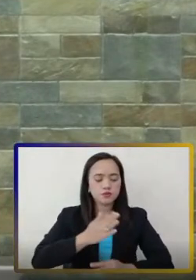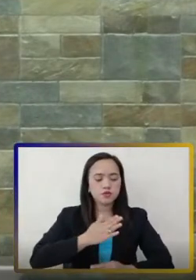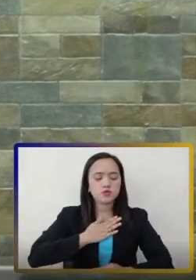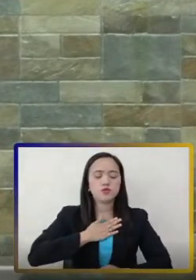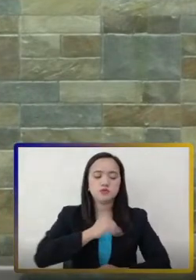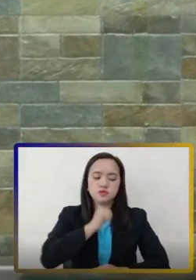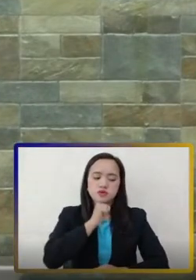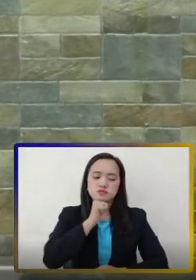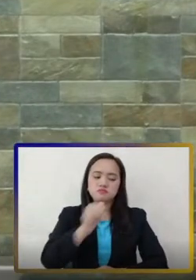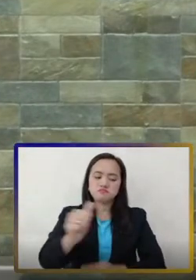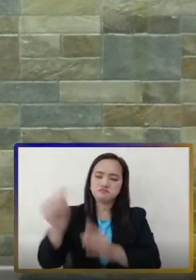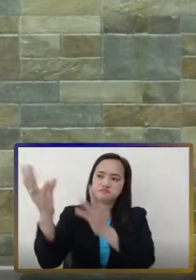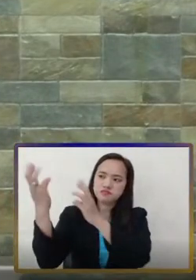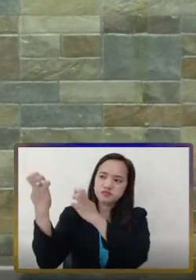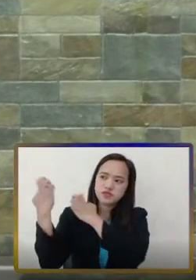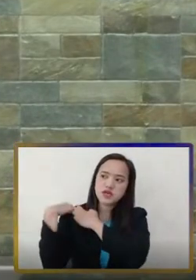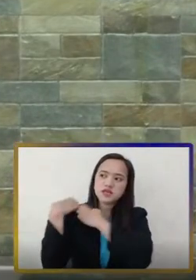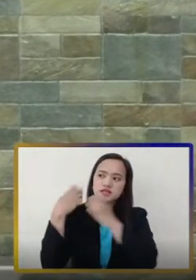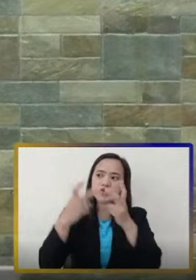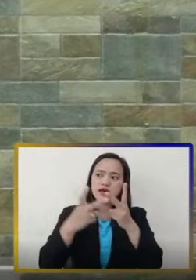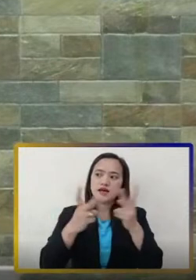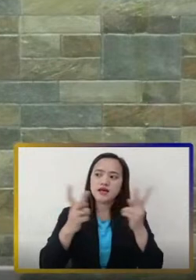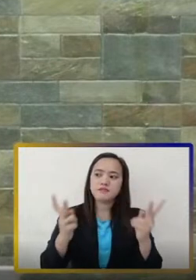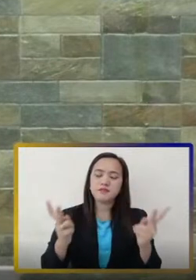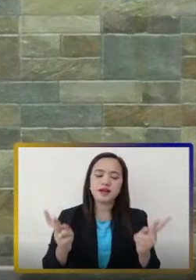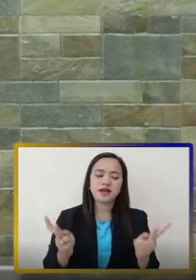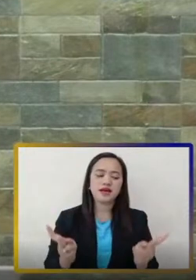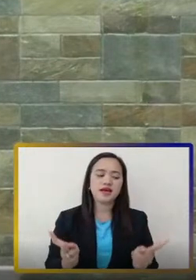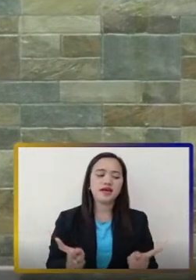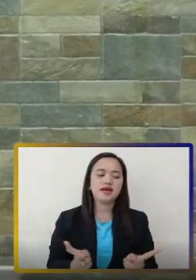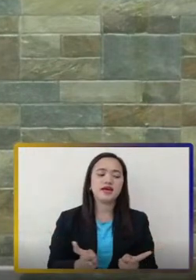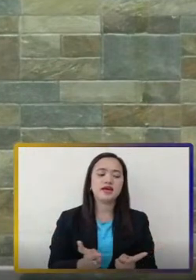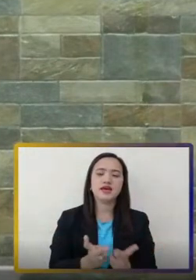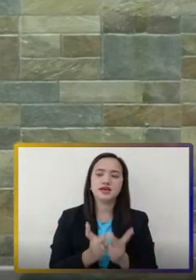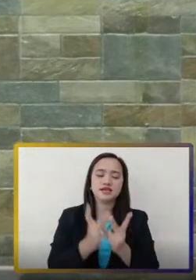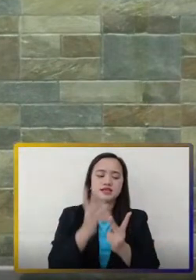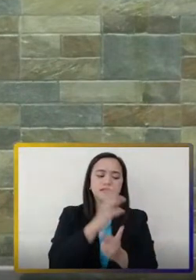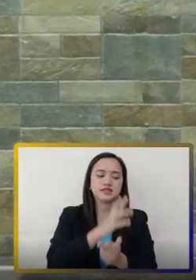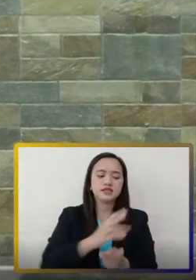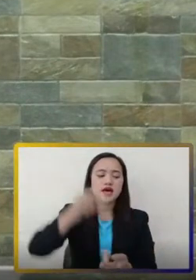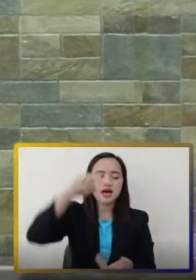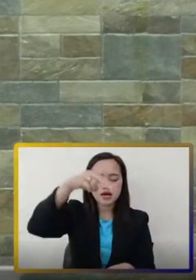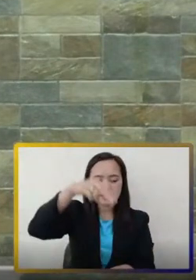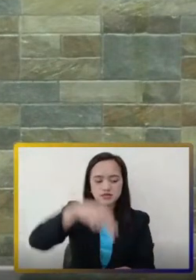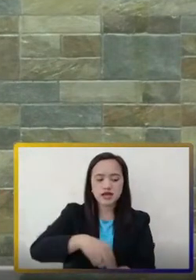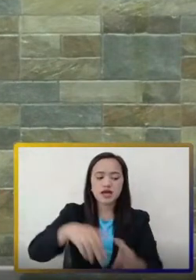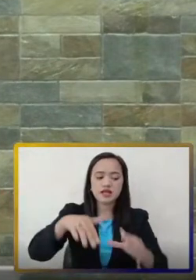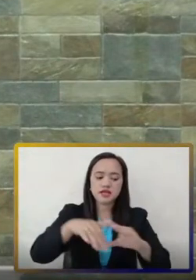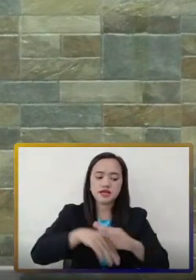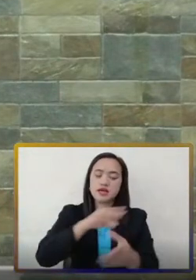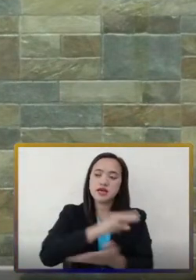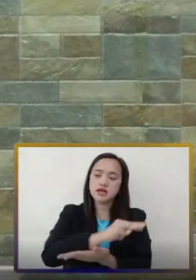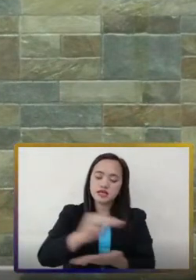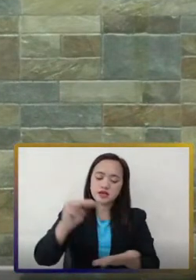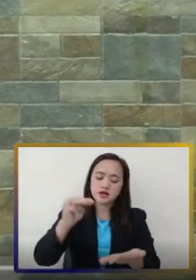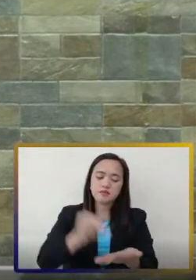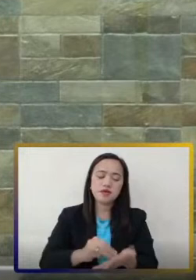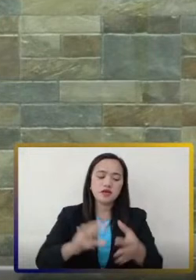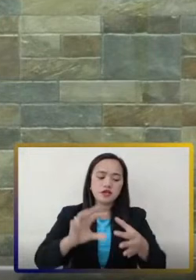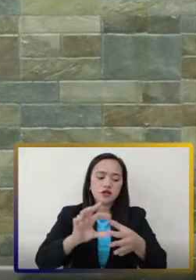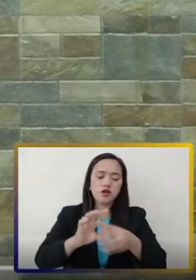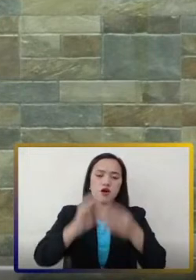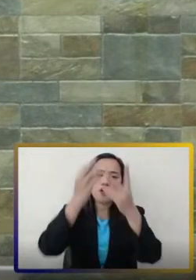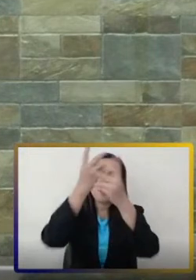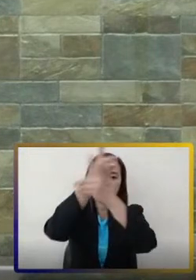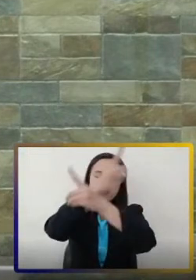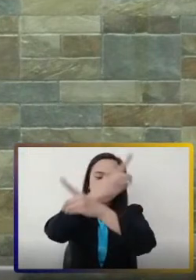took me to an unexpected place. And standing in the